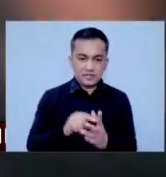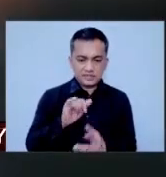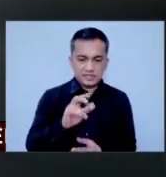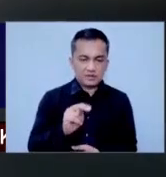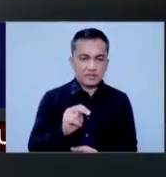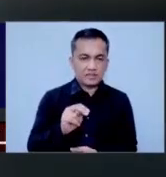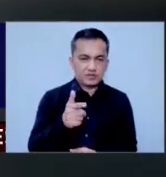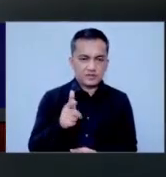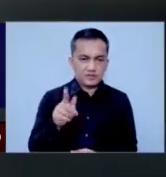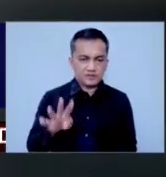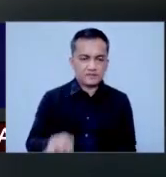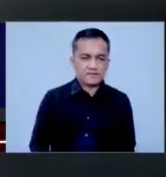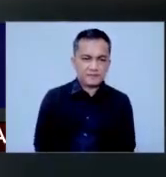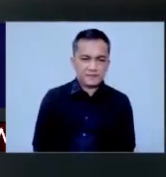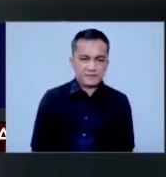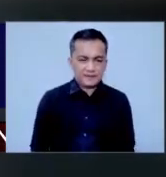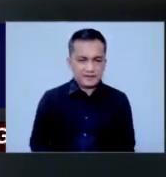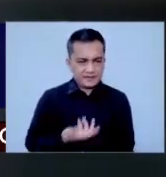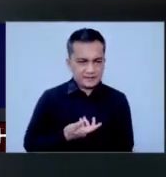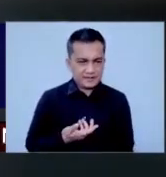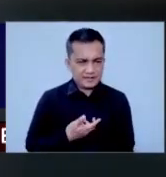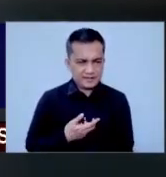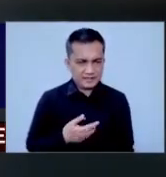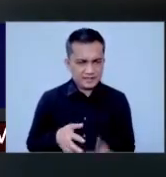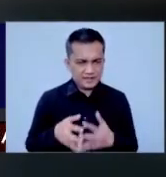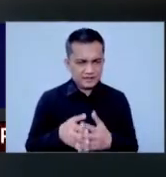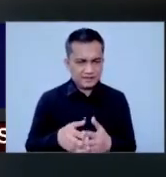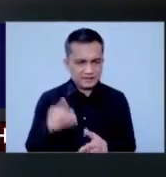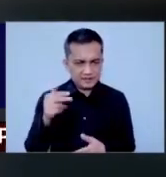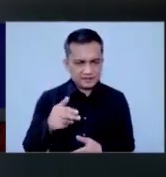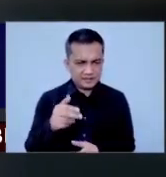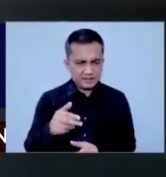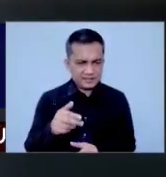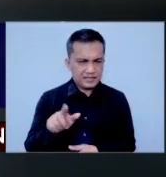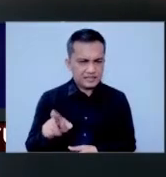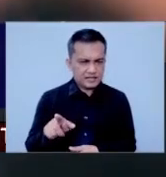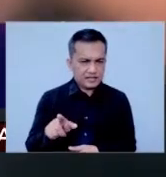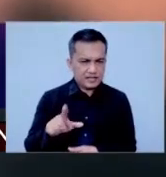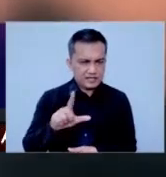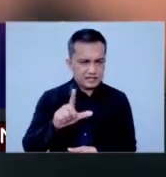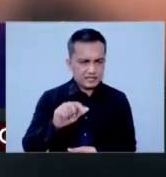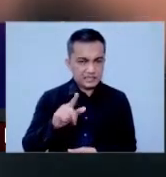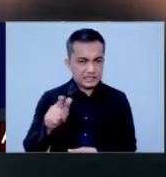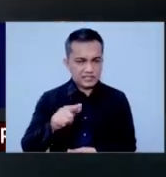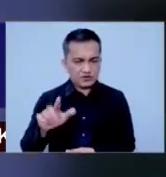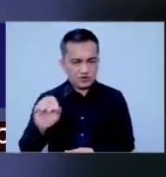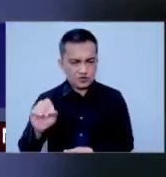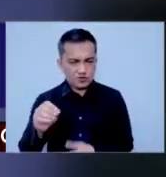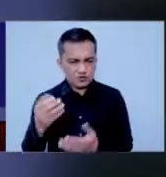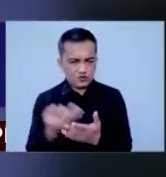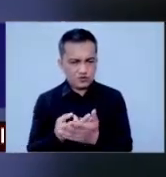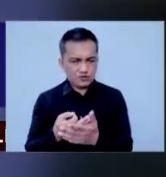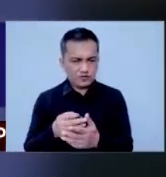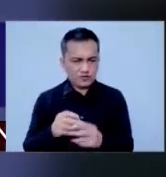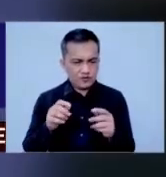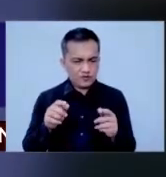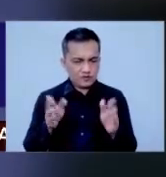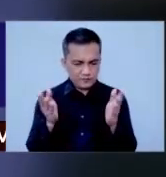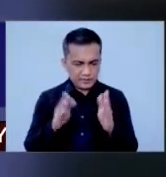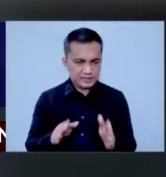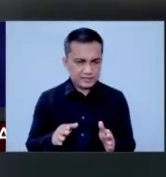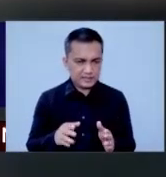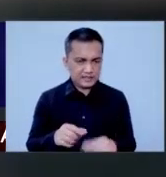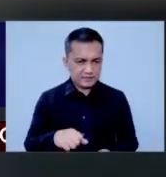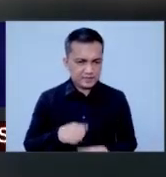24. Todo flex din si American rapper Lizzo sa kanyang New Year, New Fit. Sa kanyang IG video, proud na ibinita